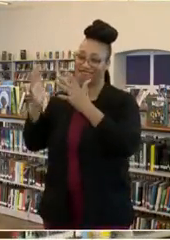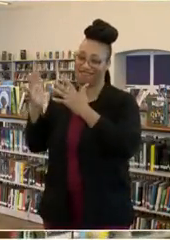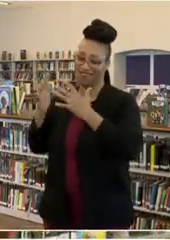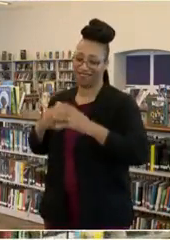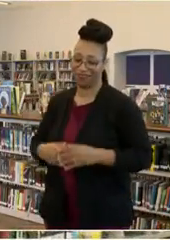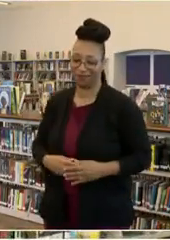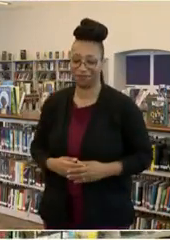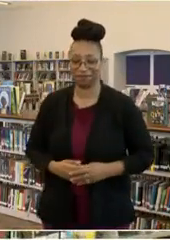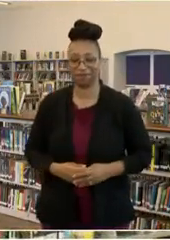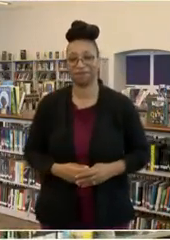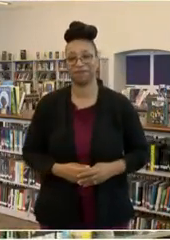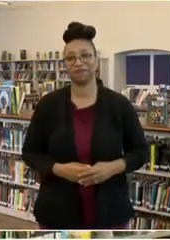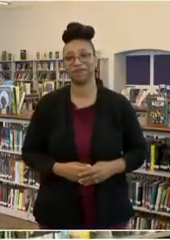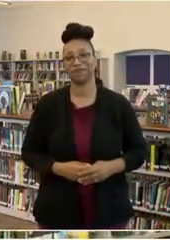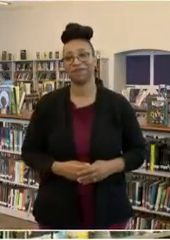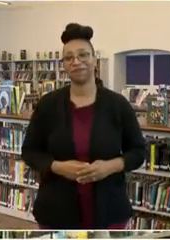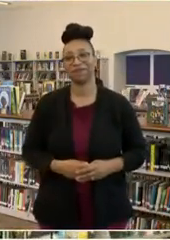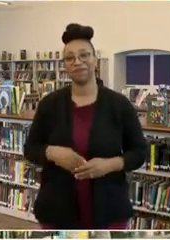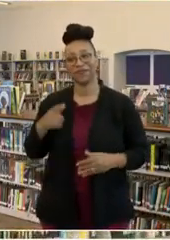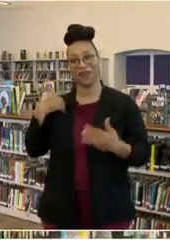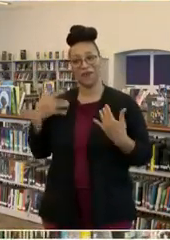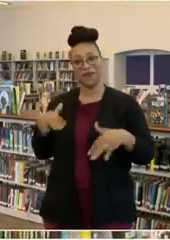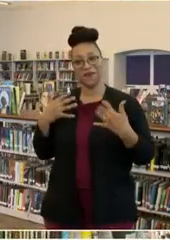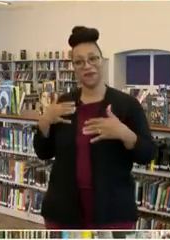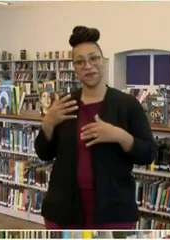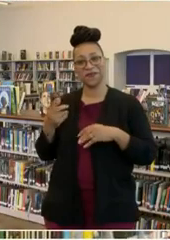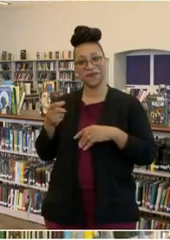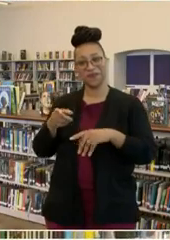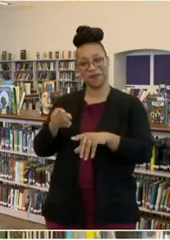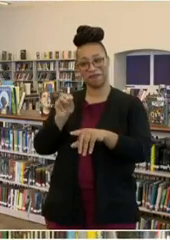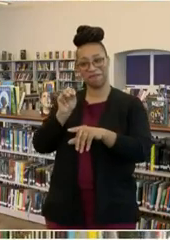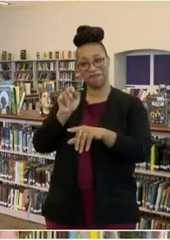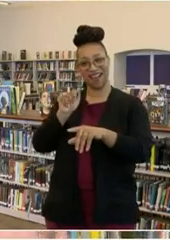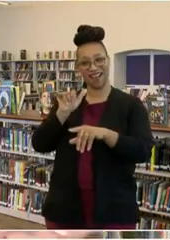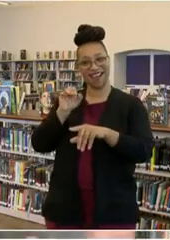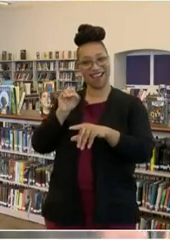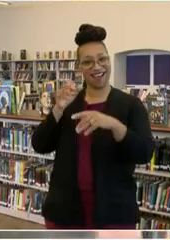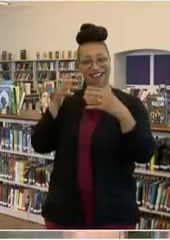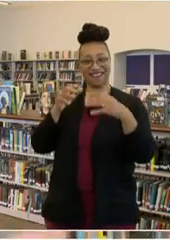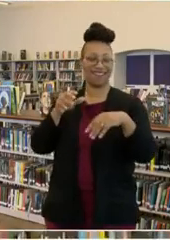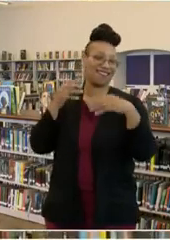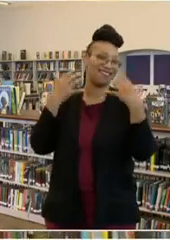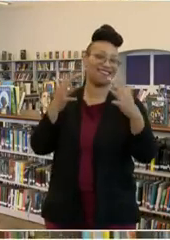Well, let's hear from Ms. Mayo. Give her a big round of applause.